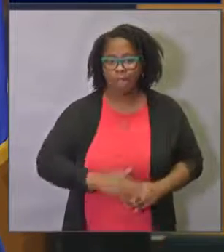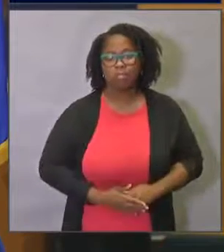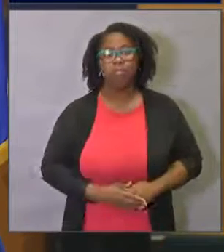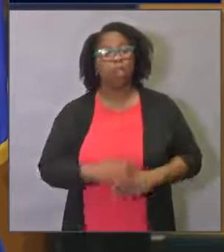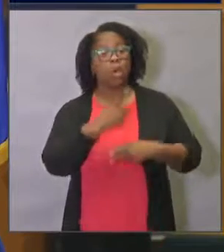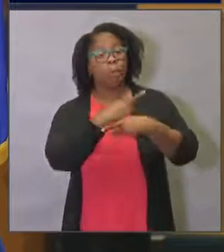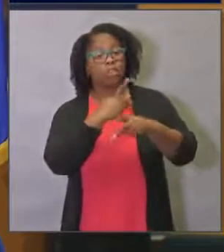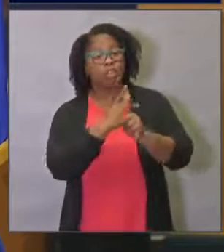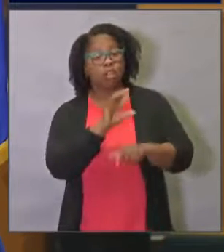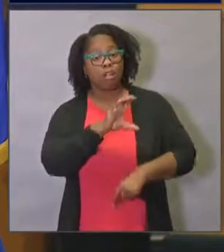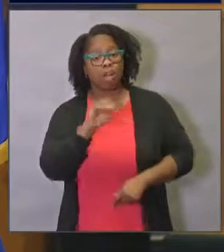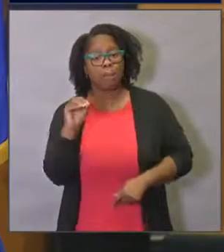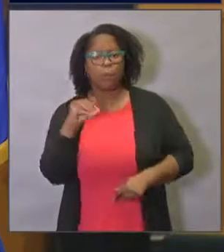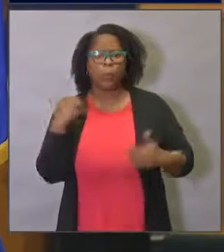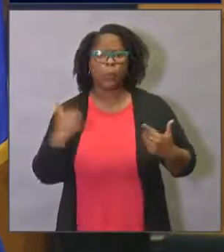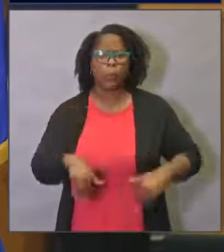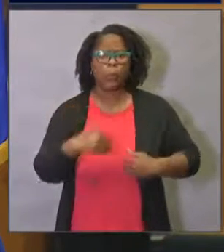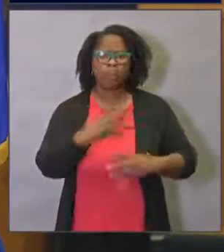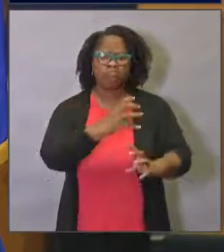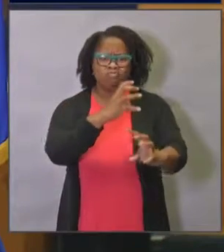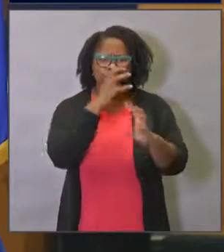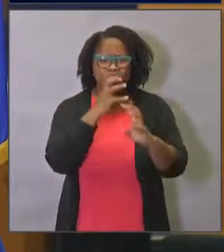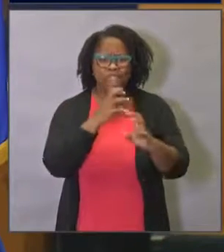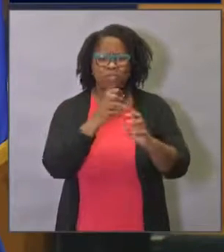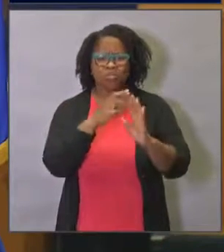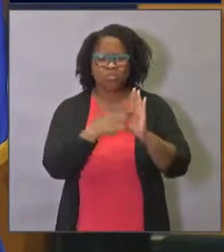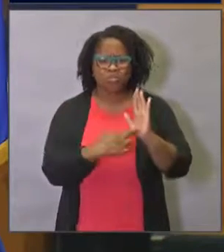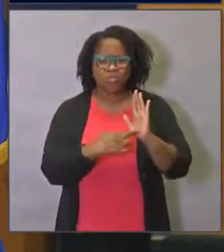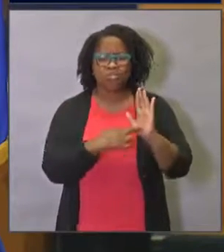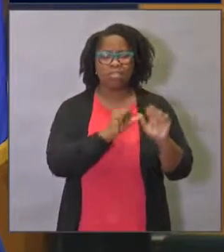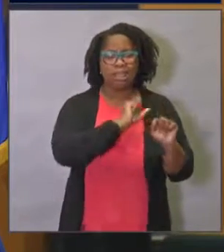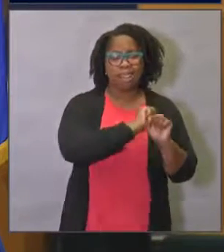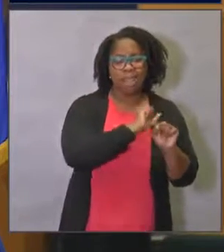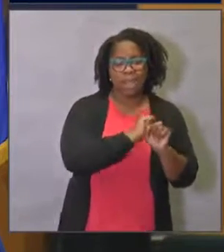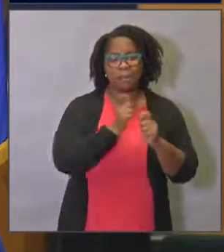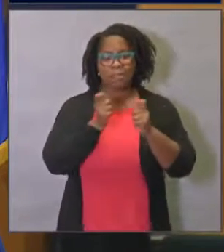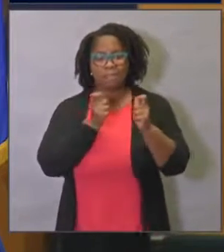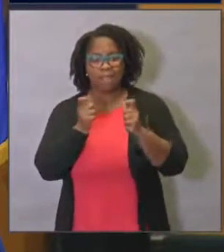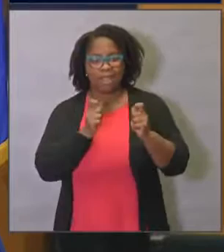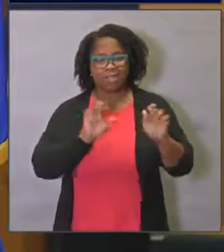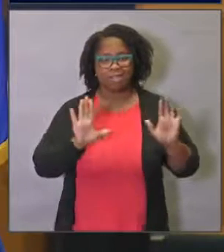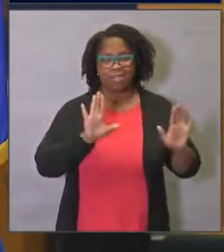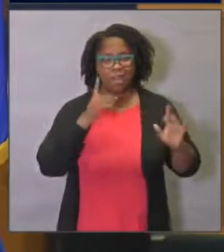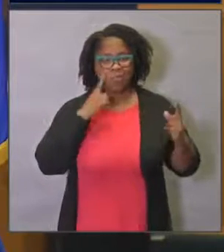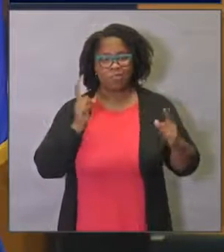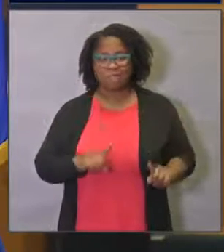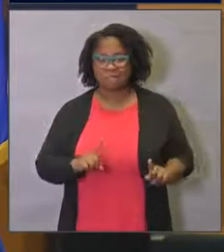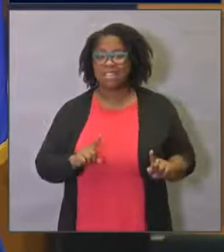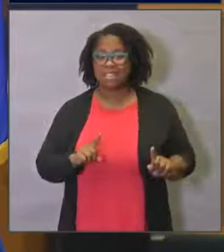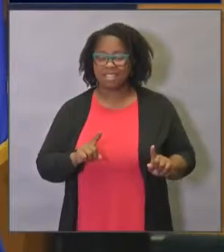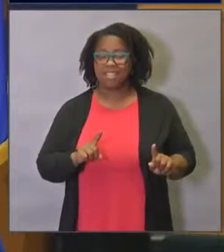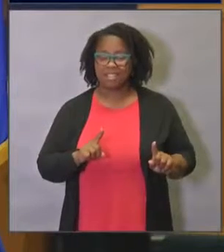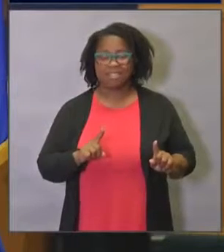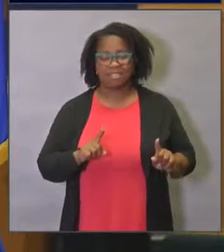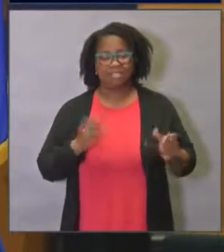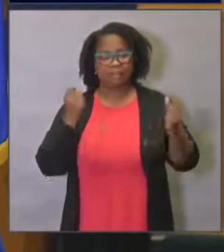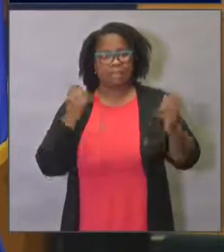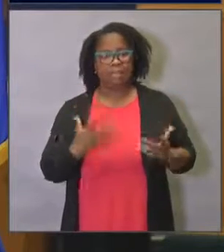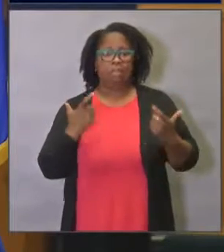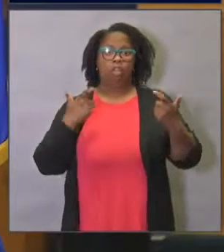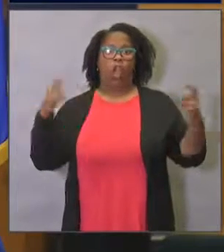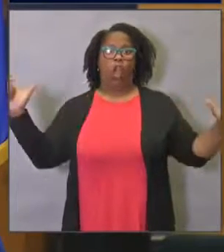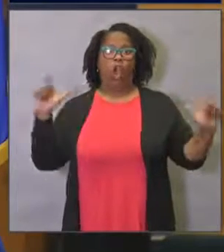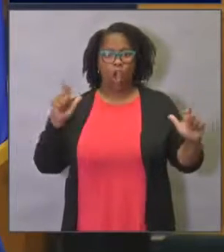have extraordinarily strict rules. It's a labor management agreement as well. For many of the larger